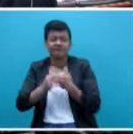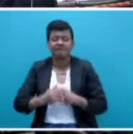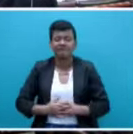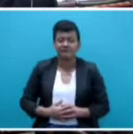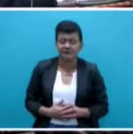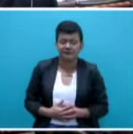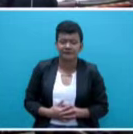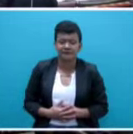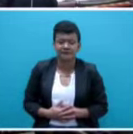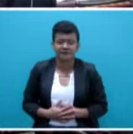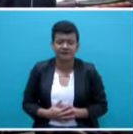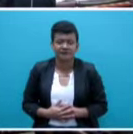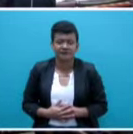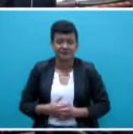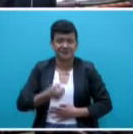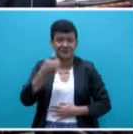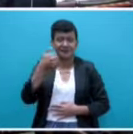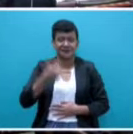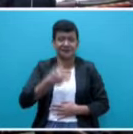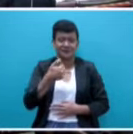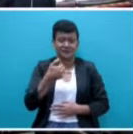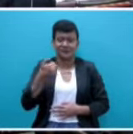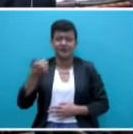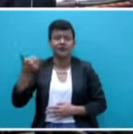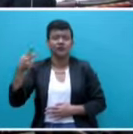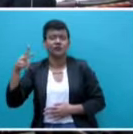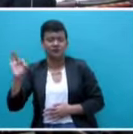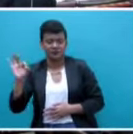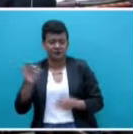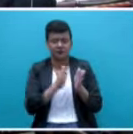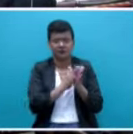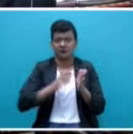16th to the 20th of March, 27th